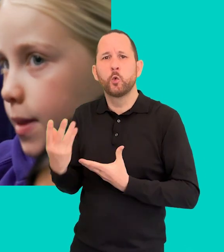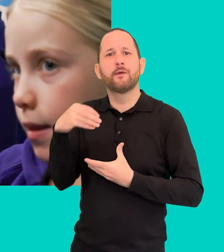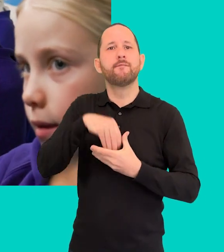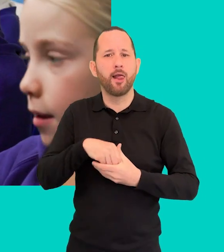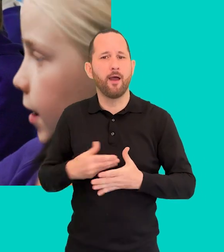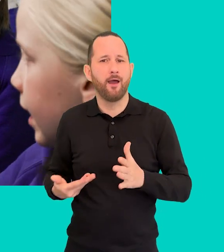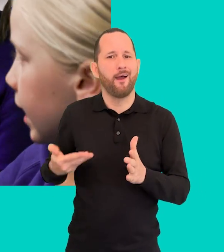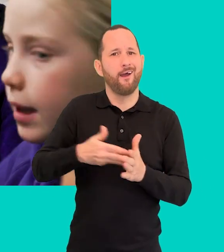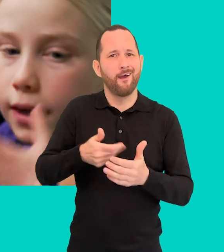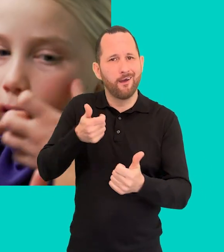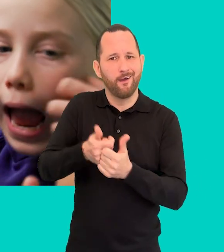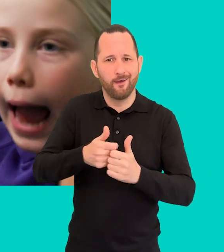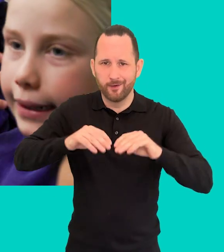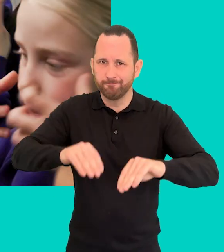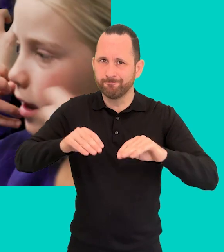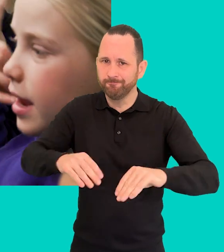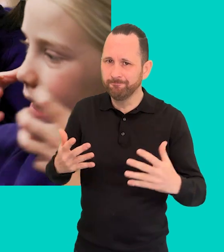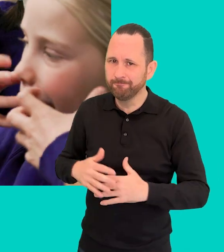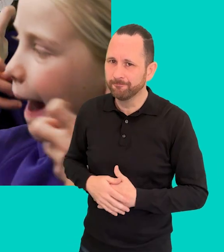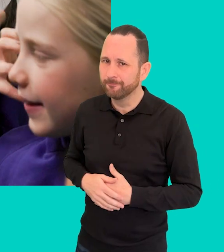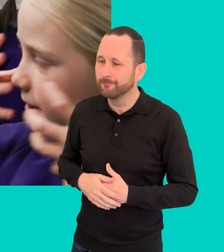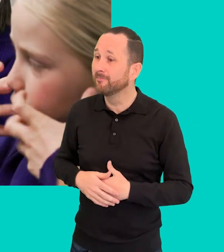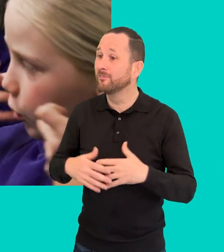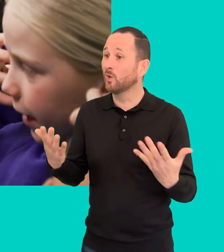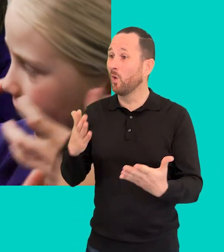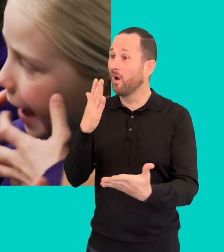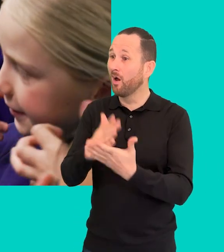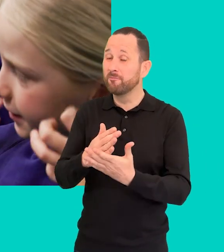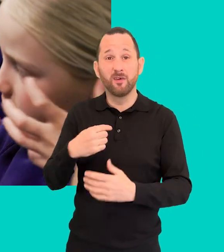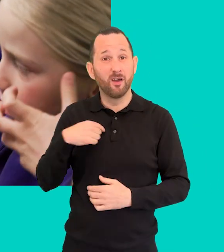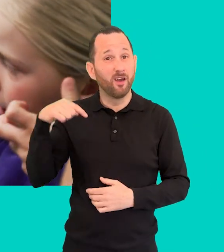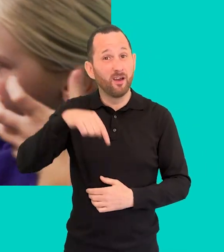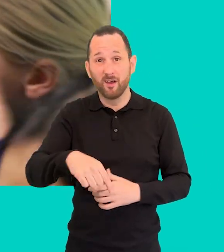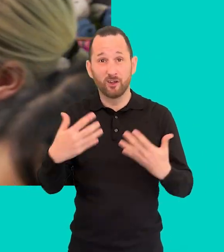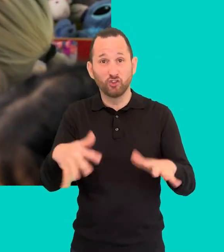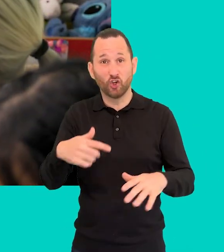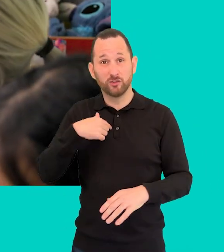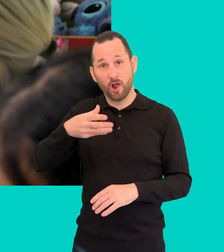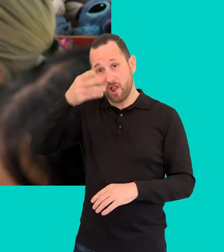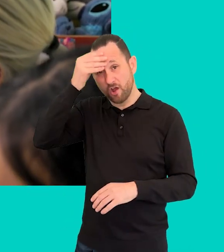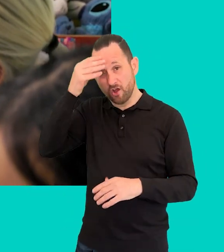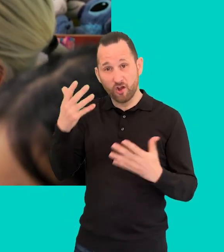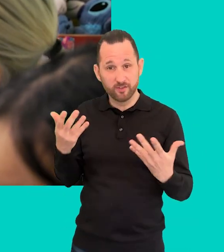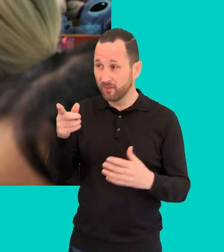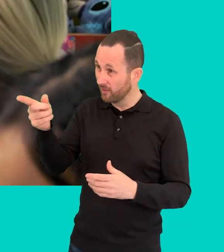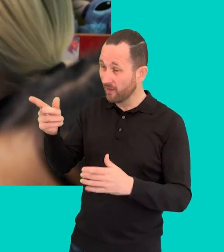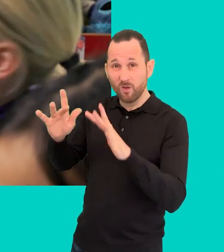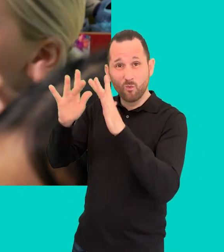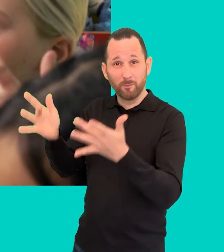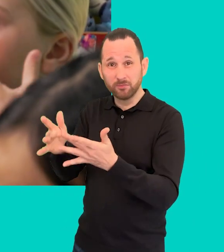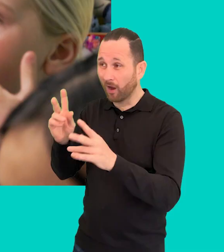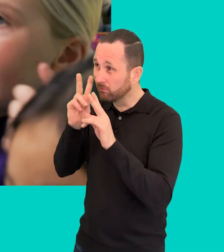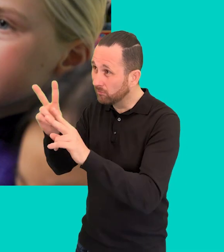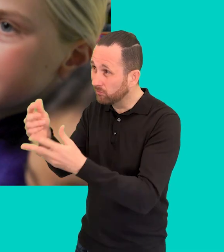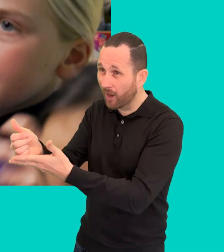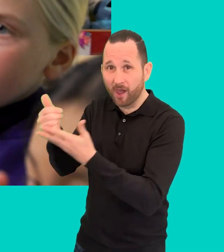BSL felt like it would be completely out of my reach because I am just a learner. But actually the School of Science makes